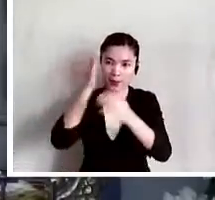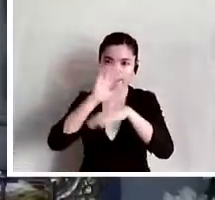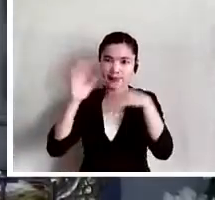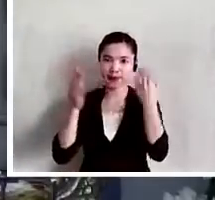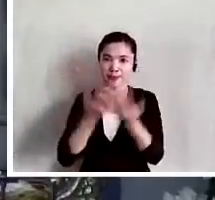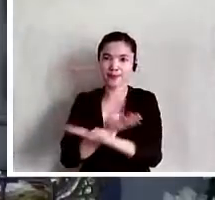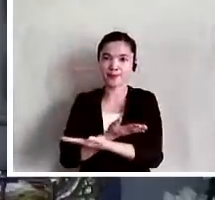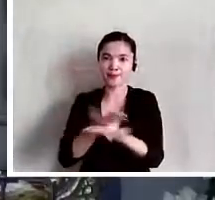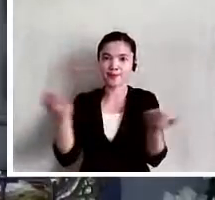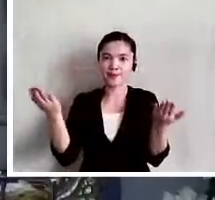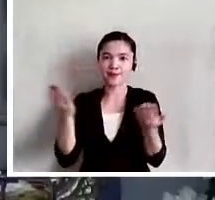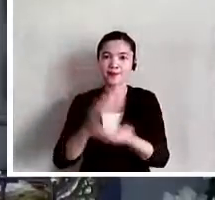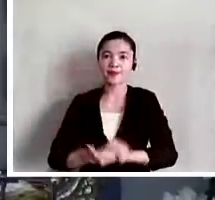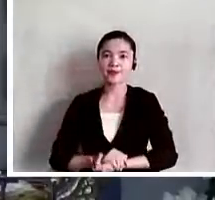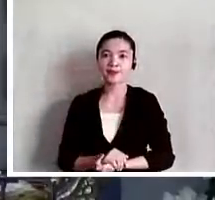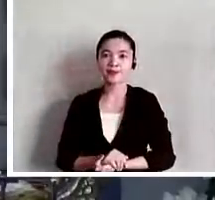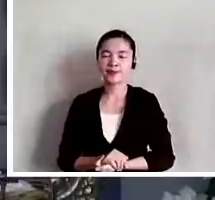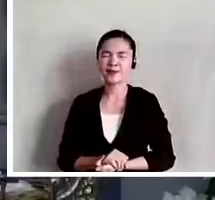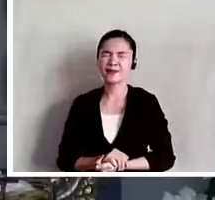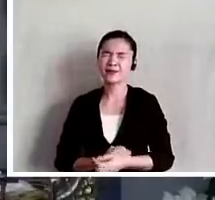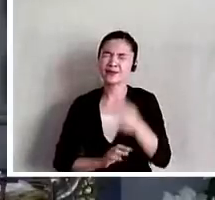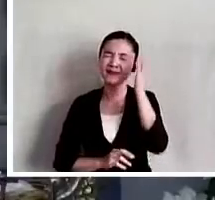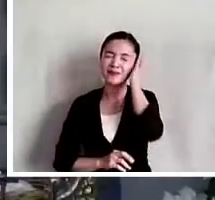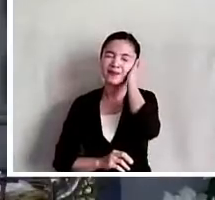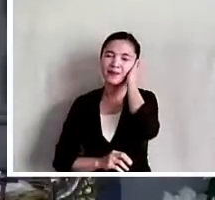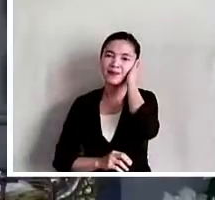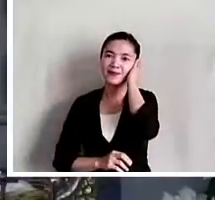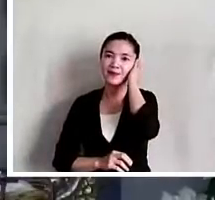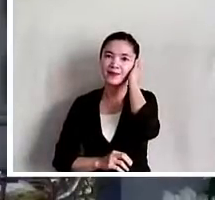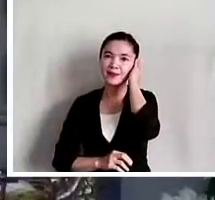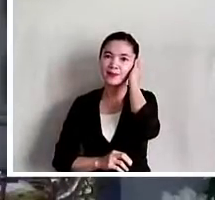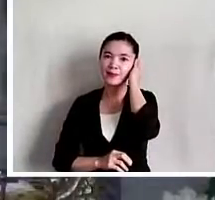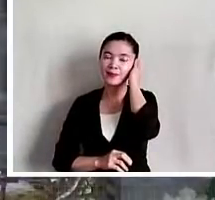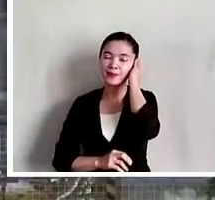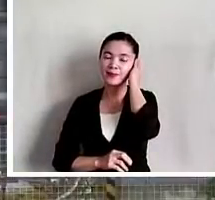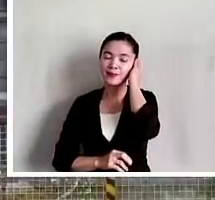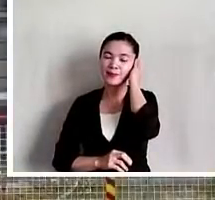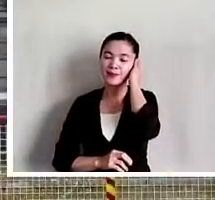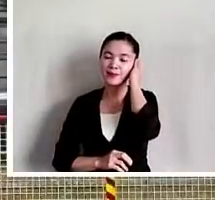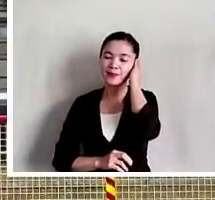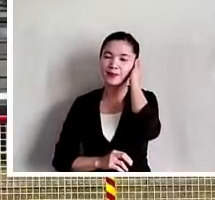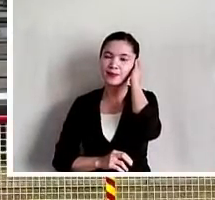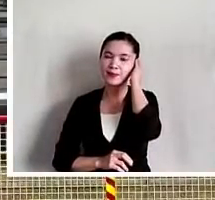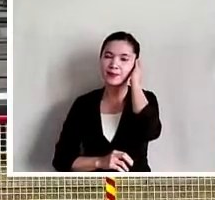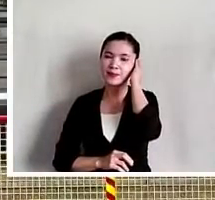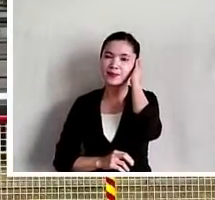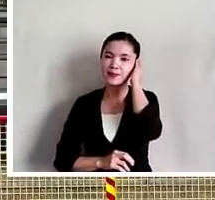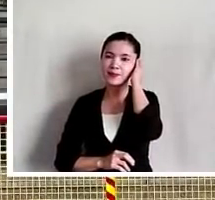May muntag.